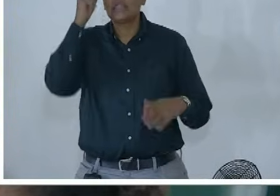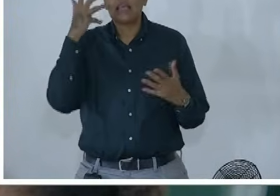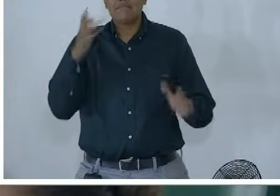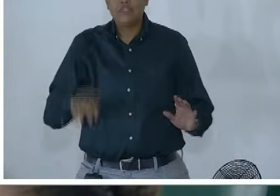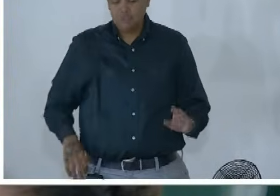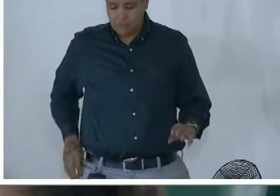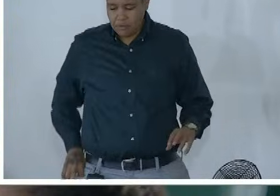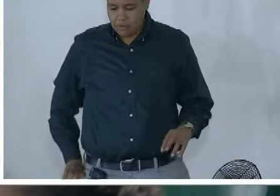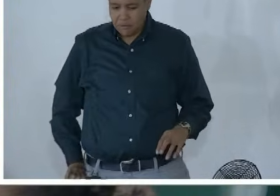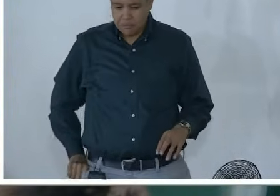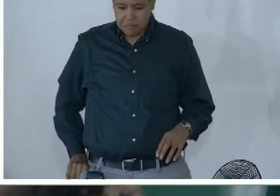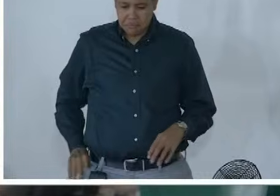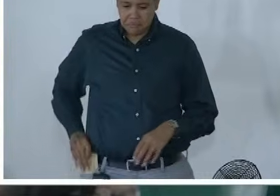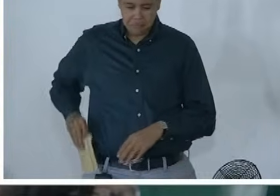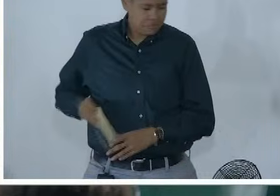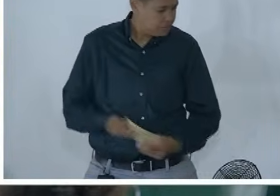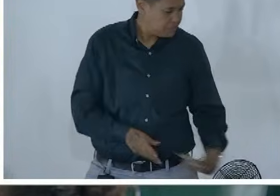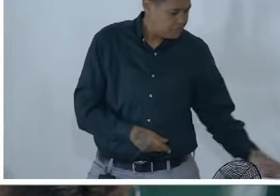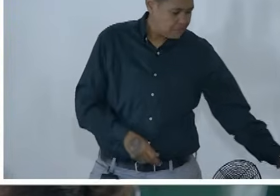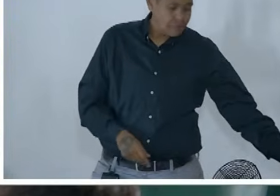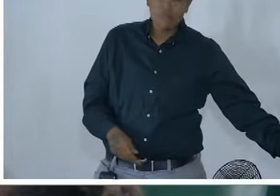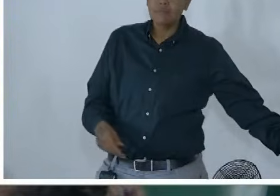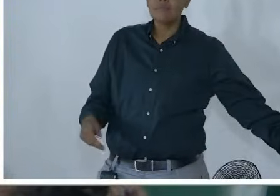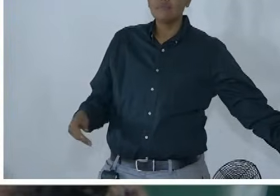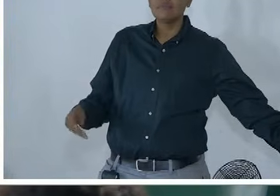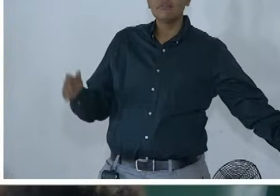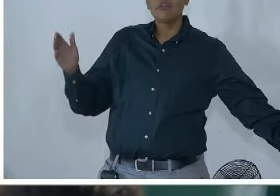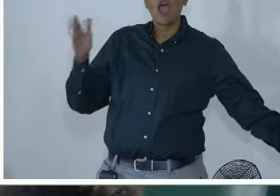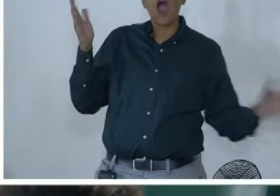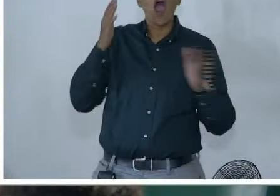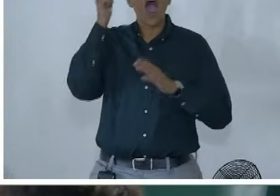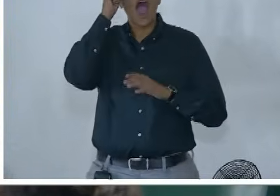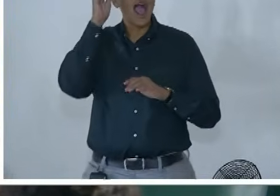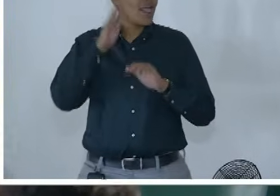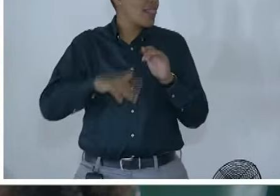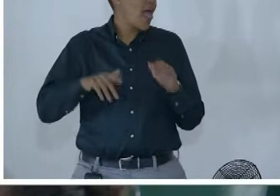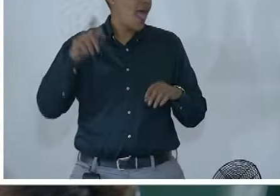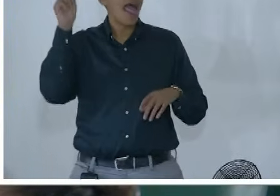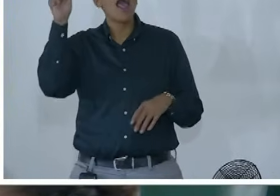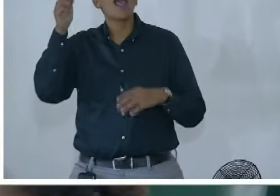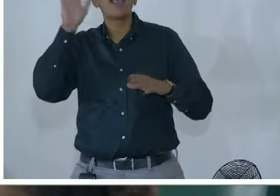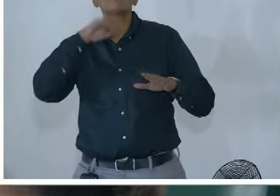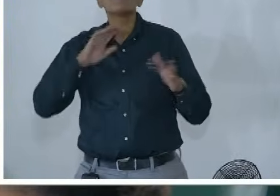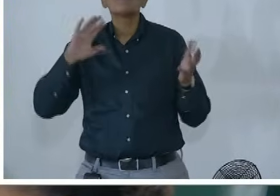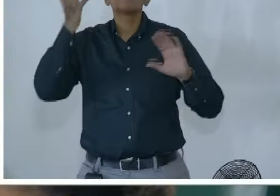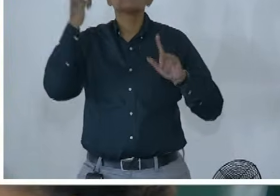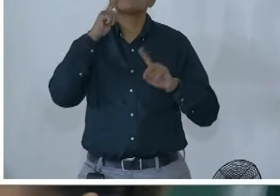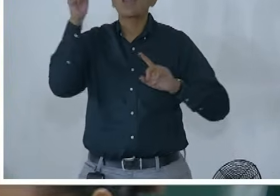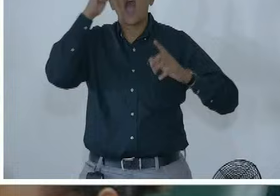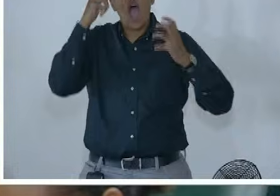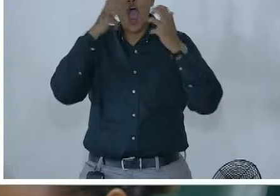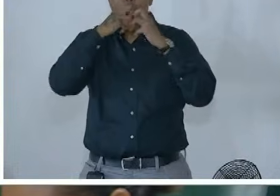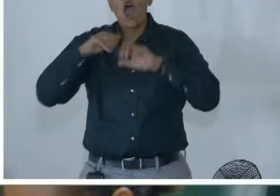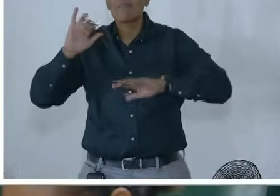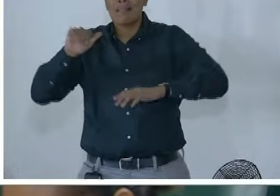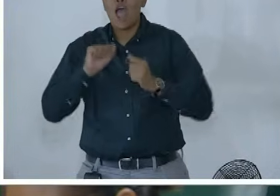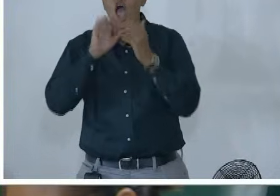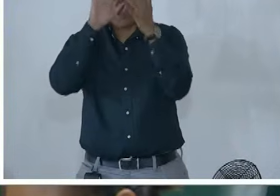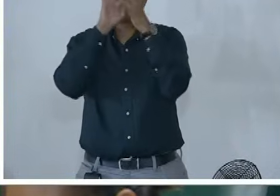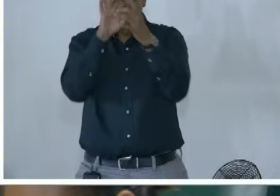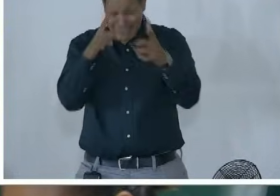understanding rather than hostility. It encourages cooperation rather than